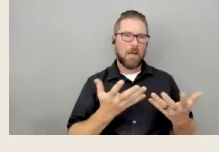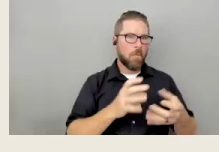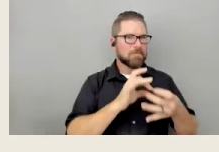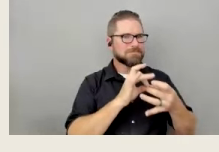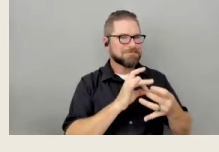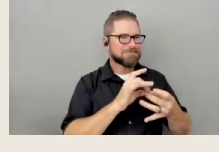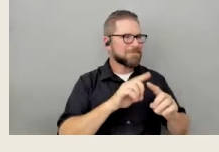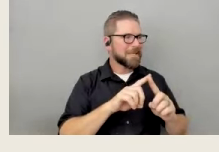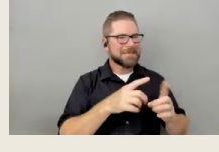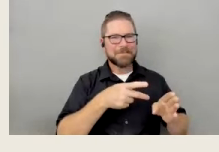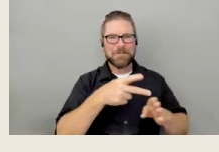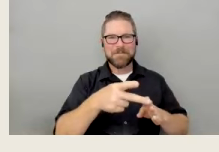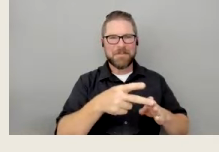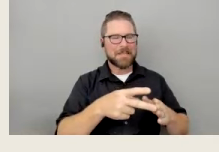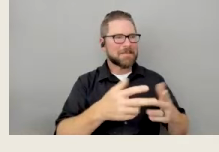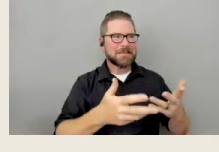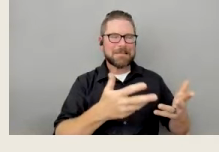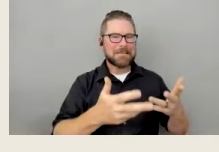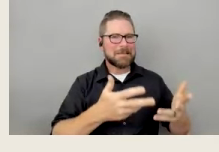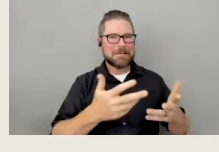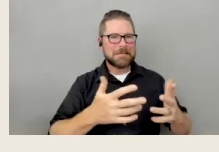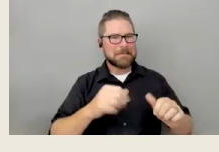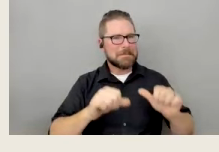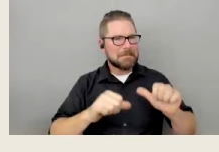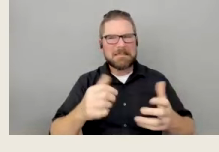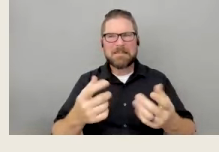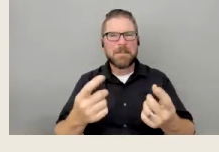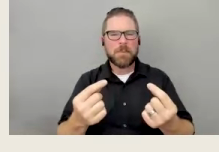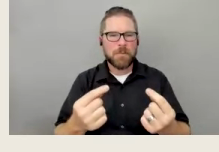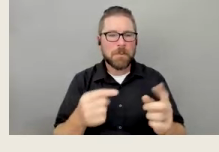That's a tough one. We've had